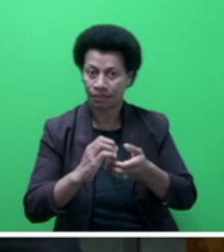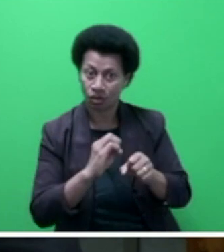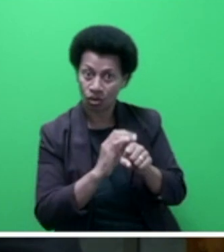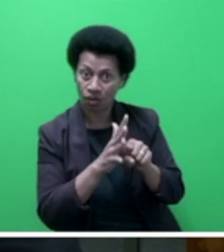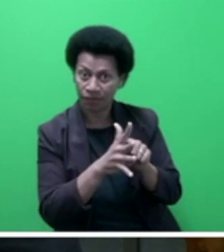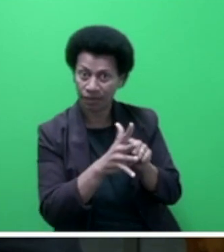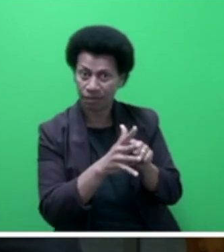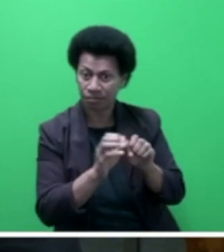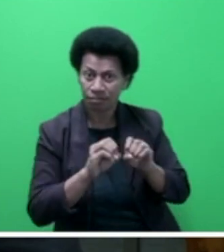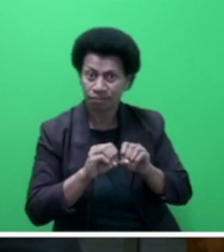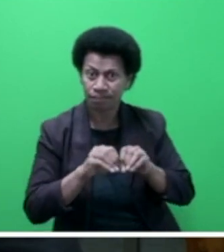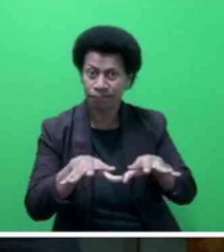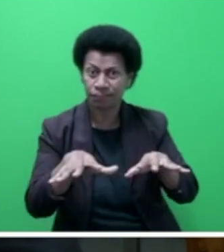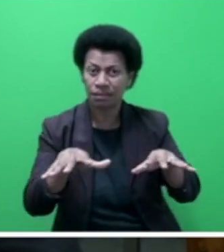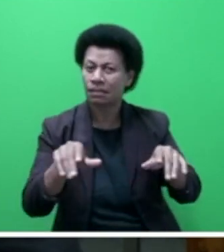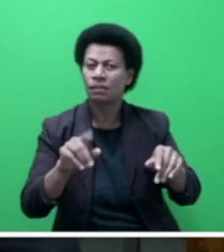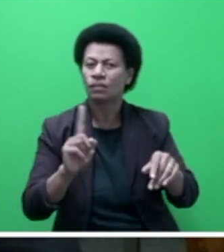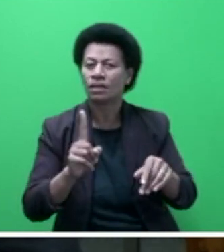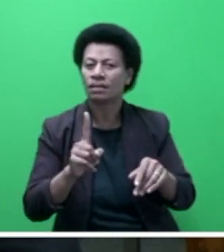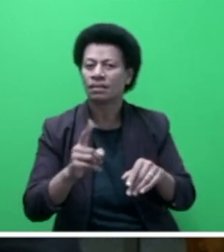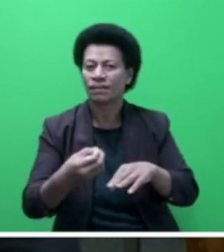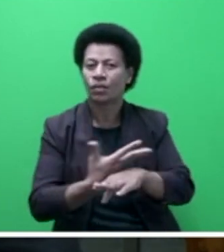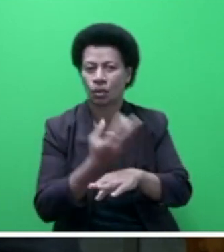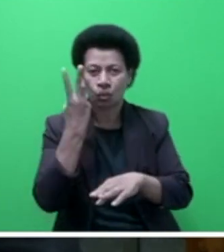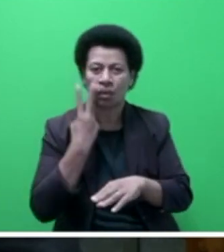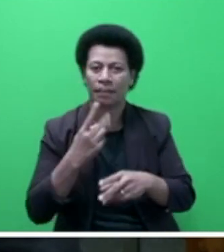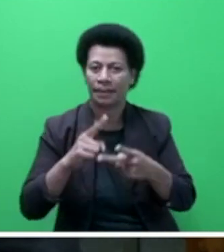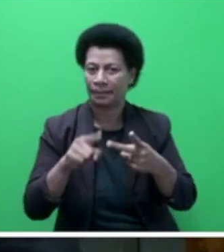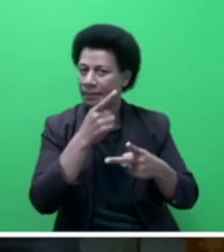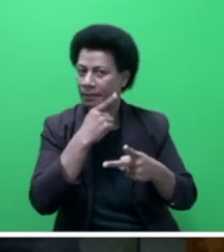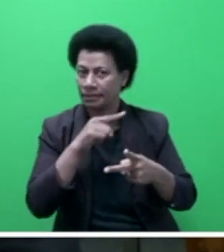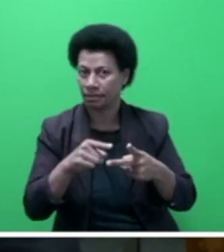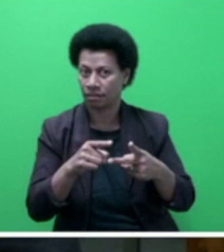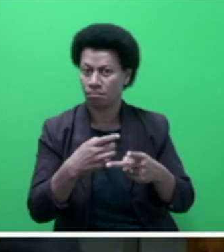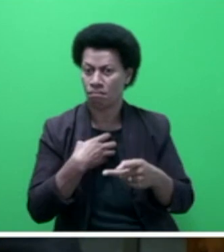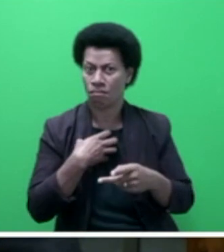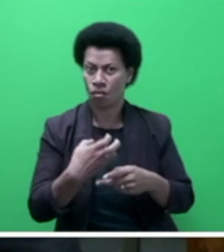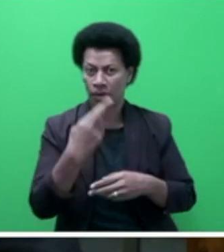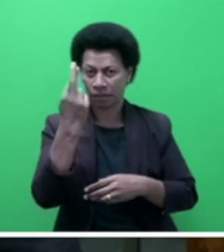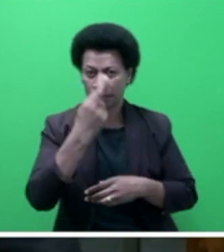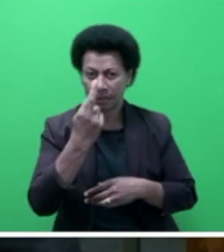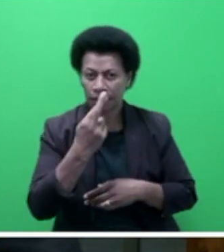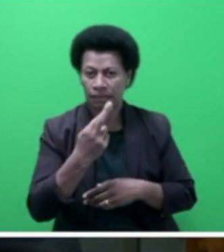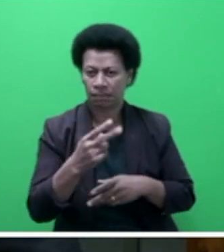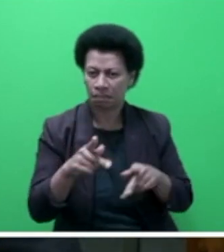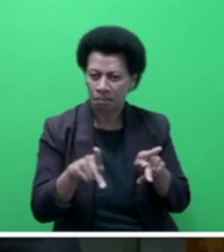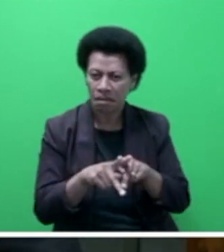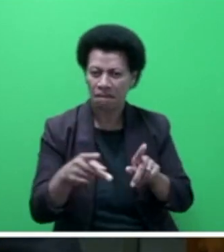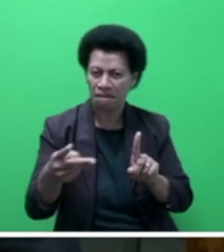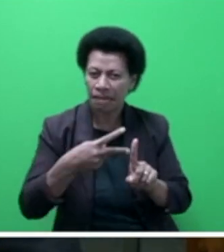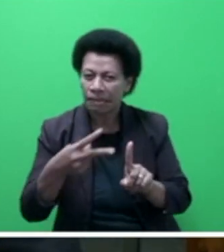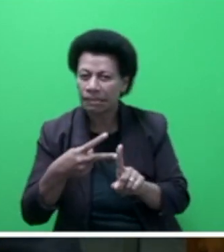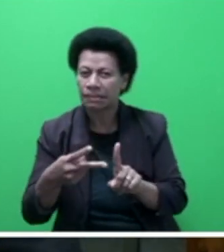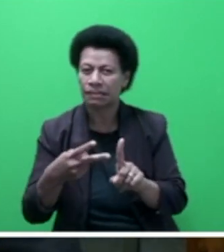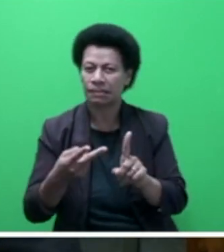have disproportionately affected women and girls, with women at increased risk of infection, intimate partner violence, job losses,